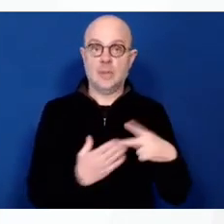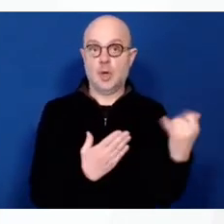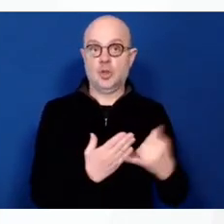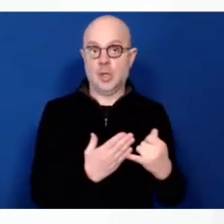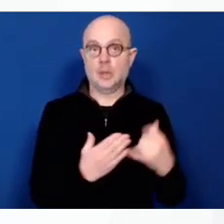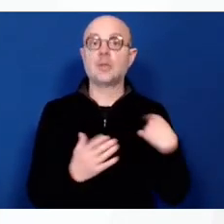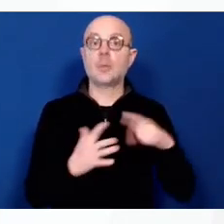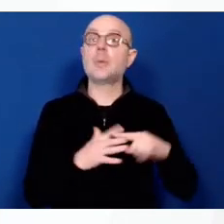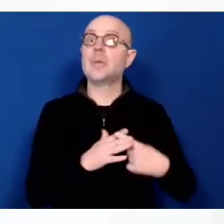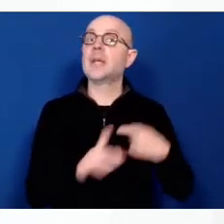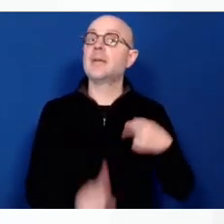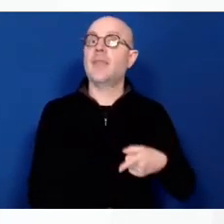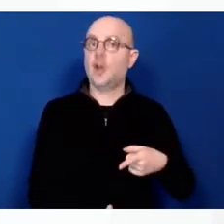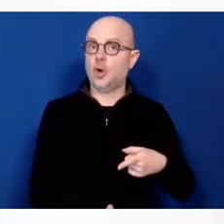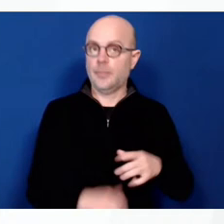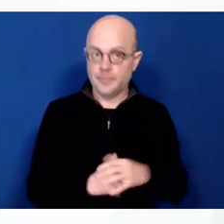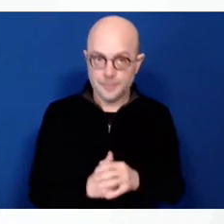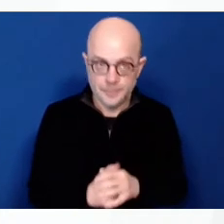questions there.